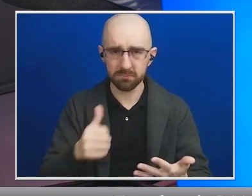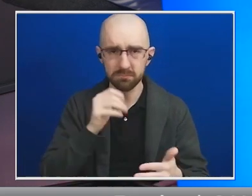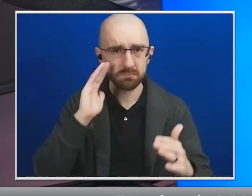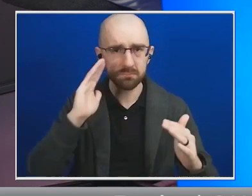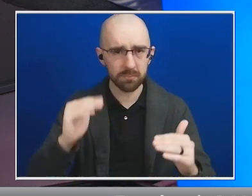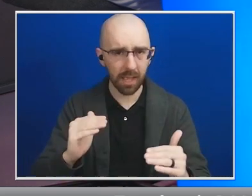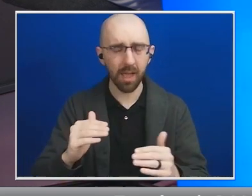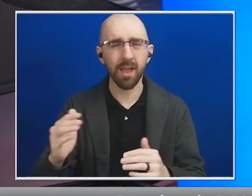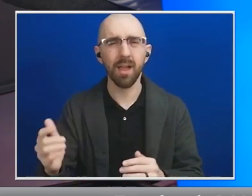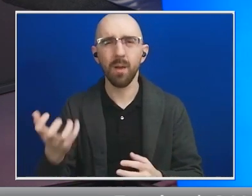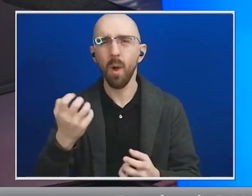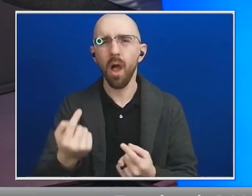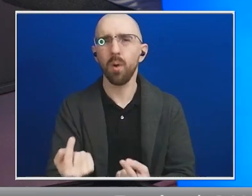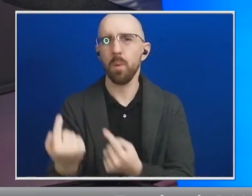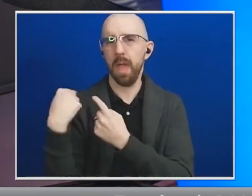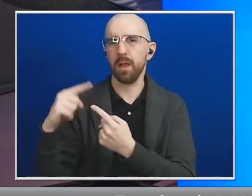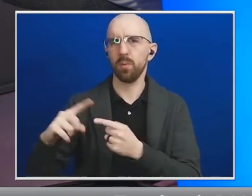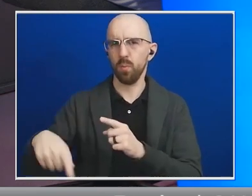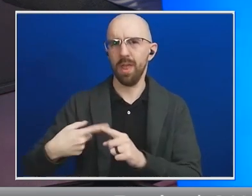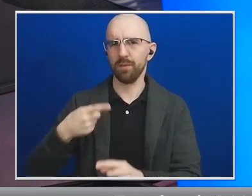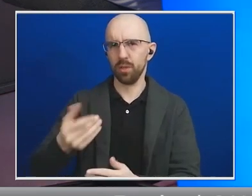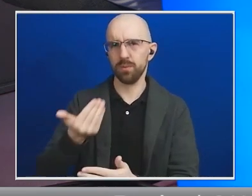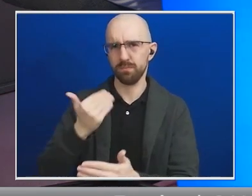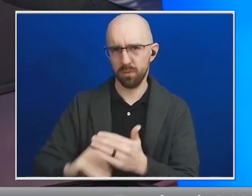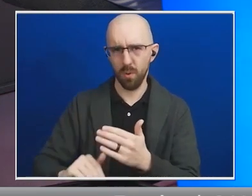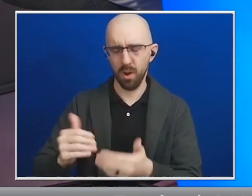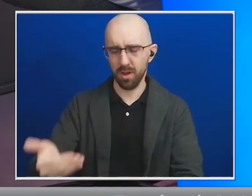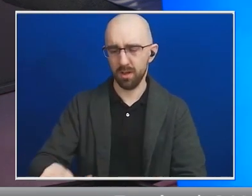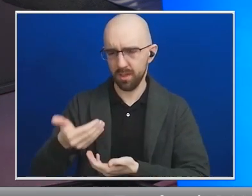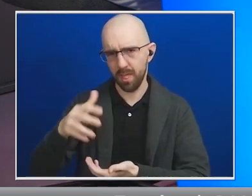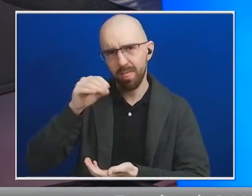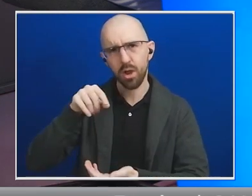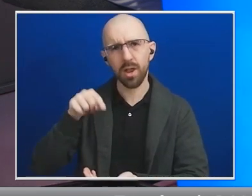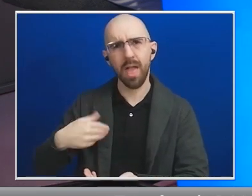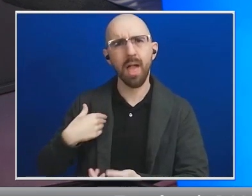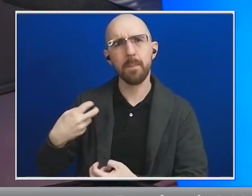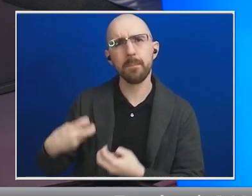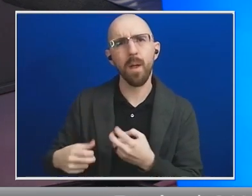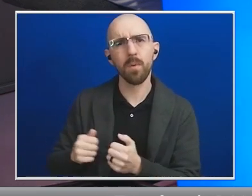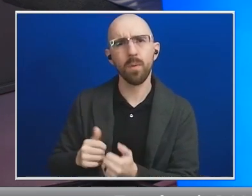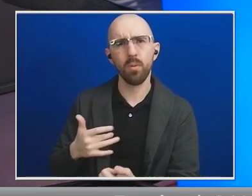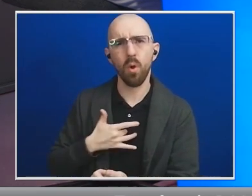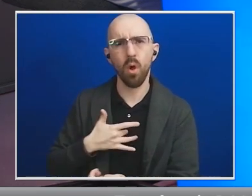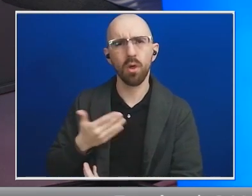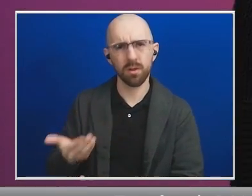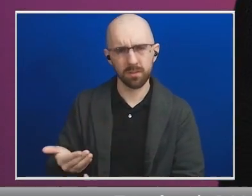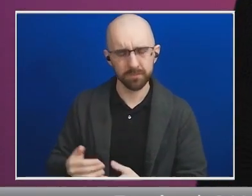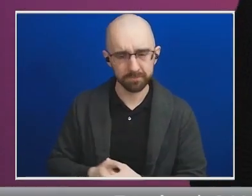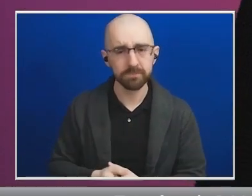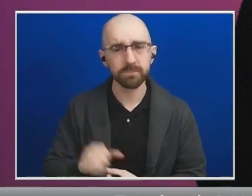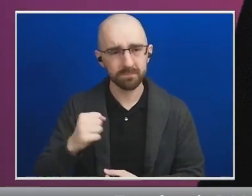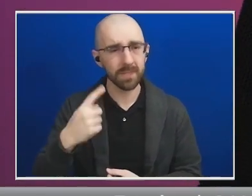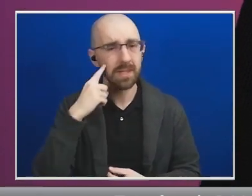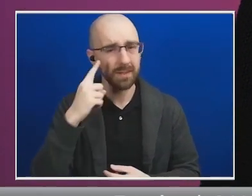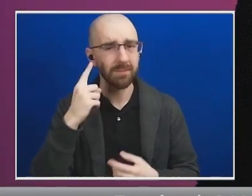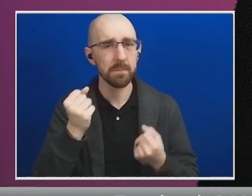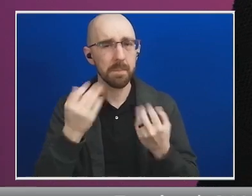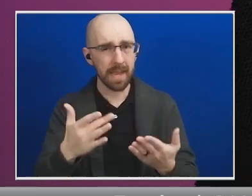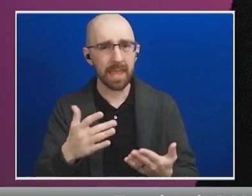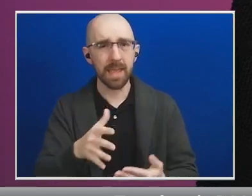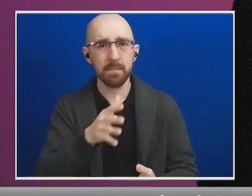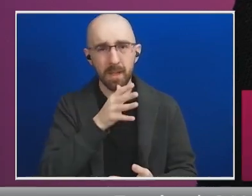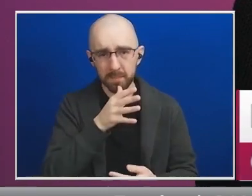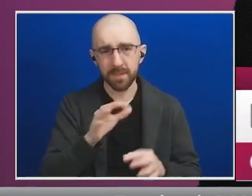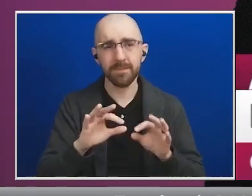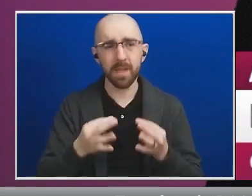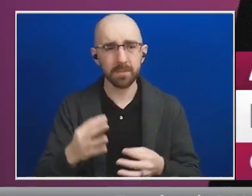born and you learned there was a problem with his heart. Yes, I think for a lot of moms or families that go through having a